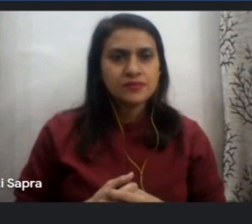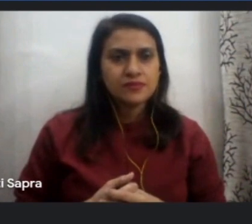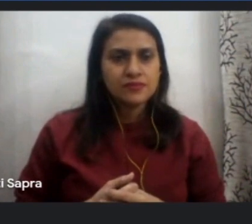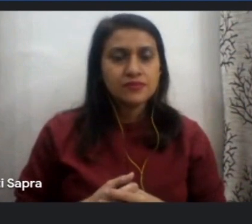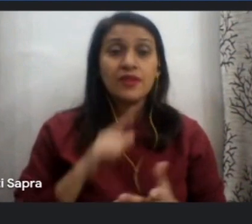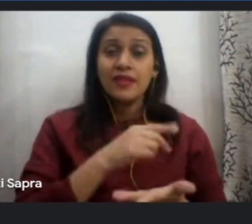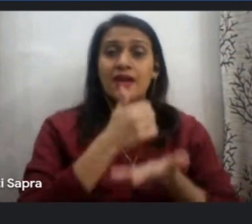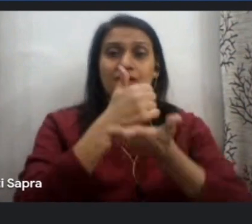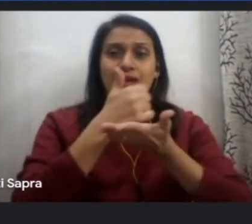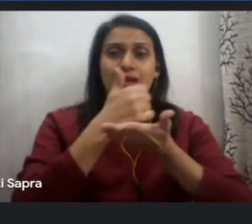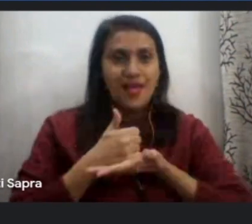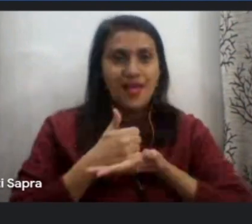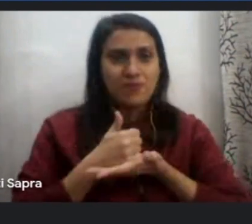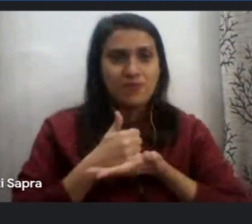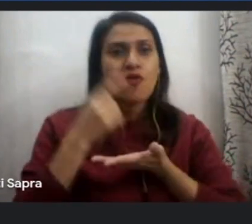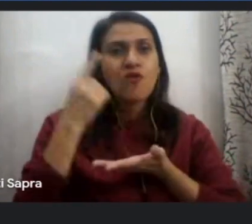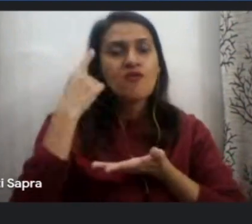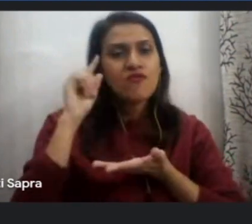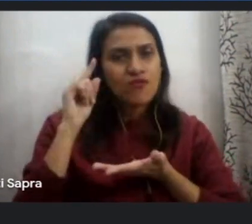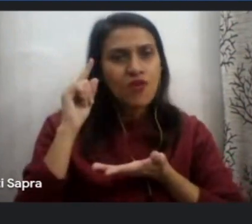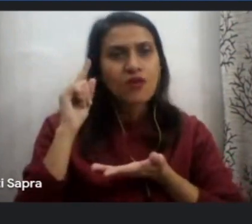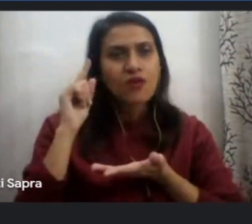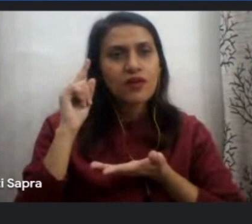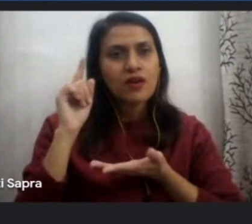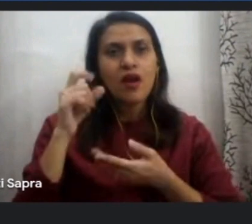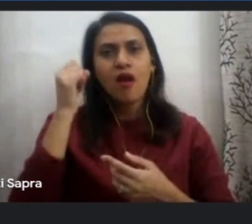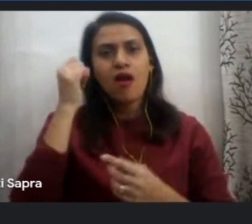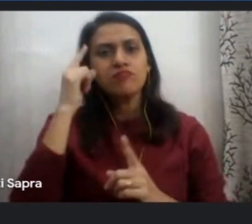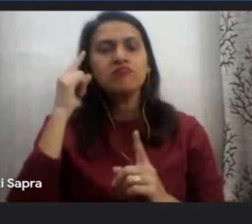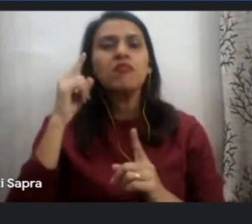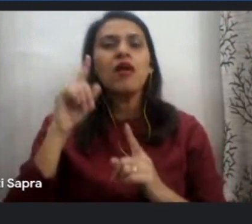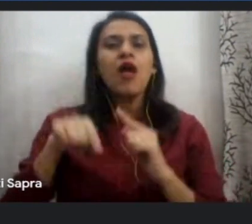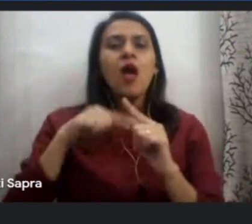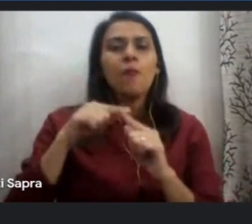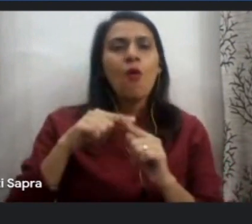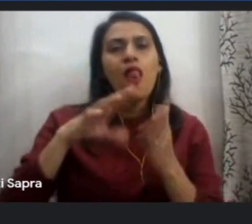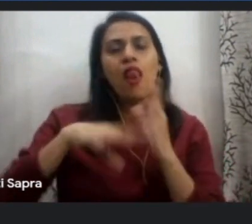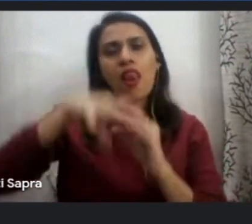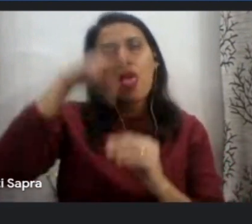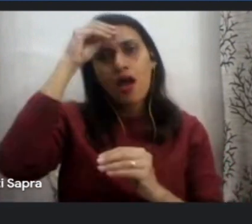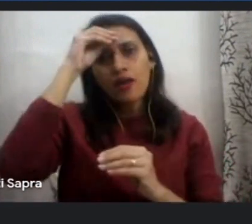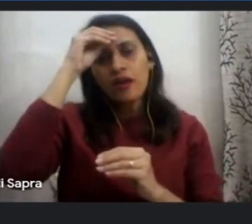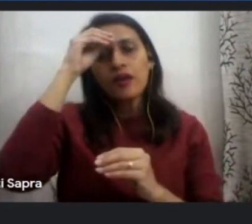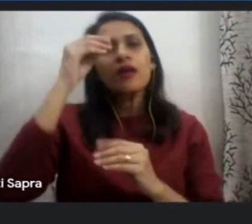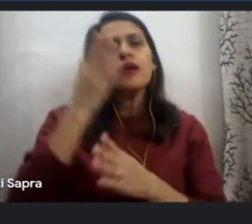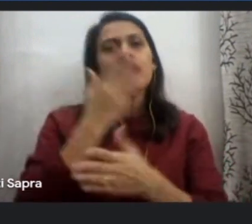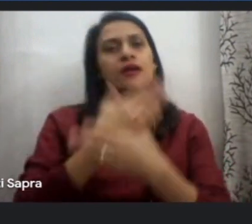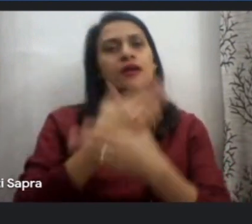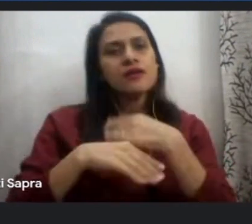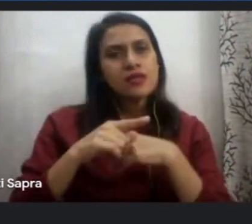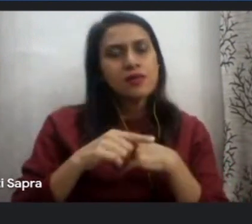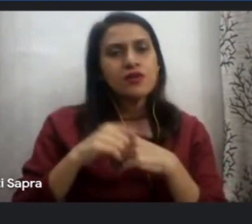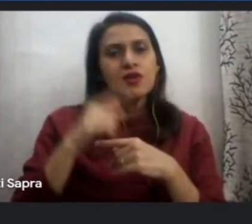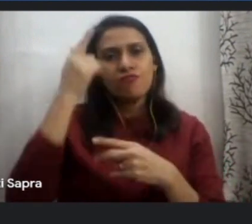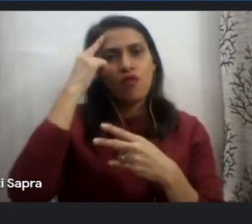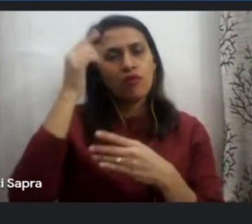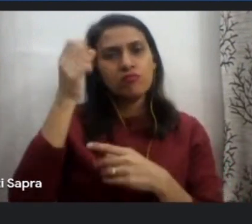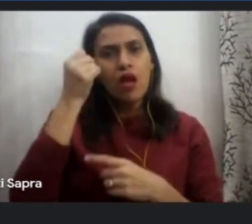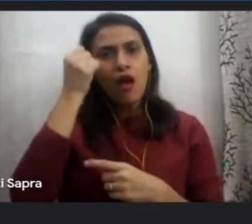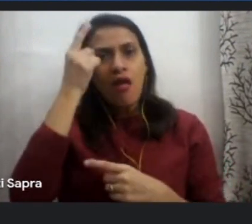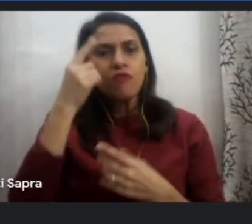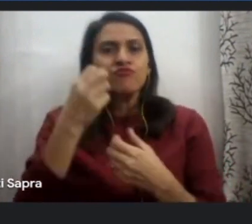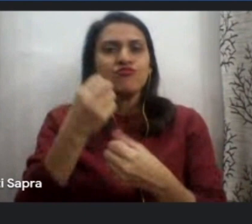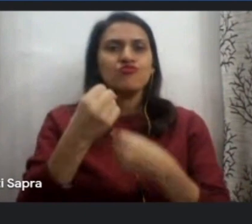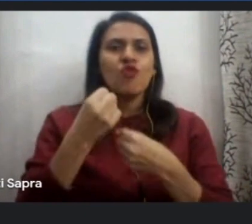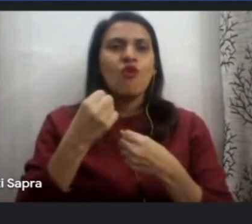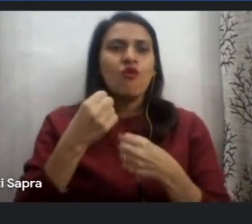move from a deficit-based approach to learning disabilities to more of strength and contextual-based approaches. Because traditionally,